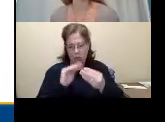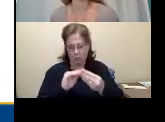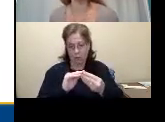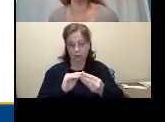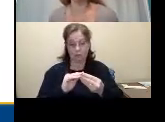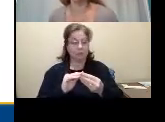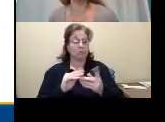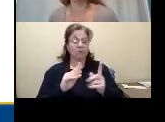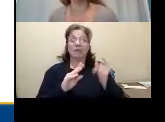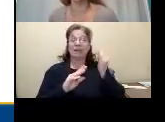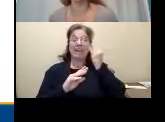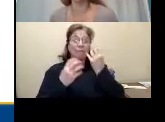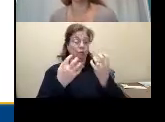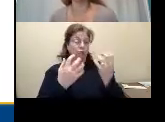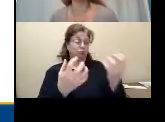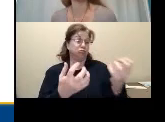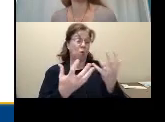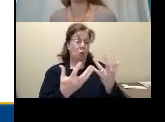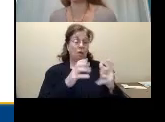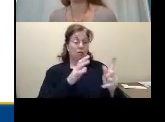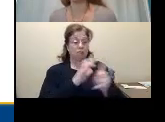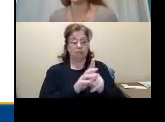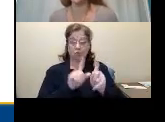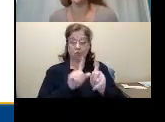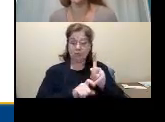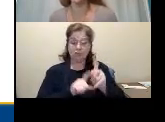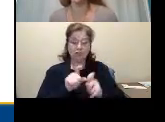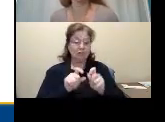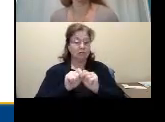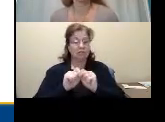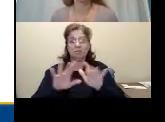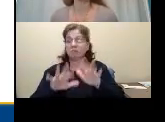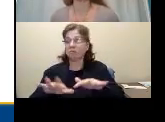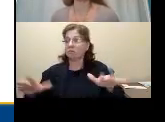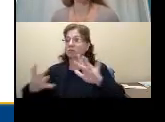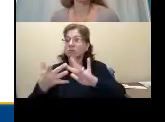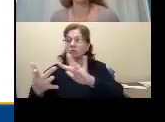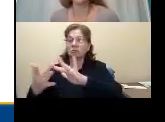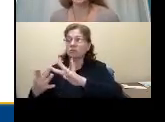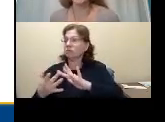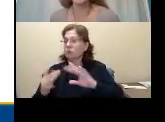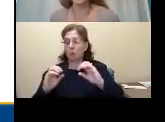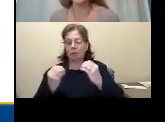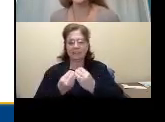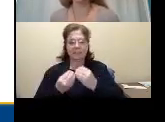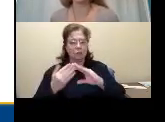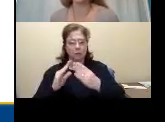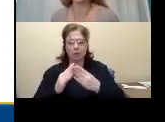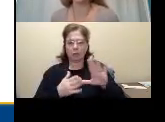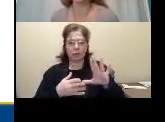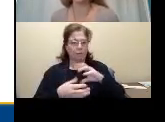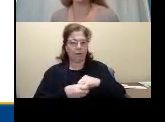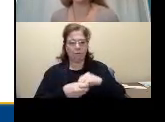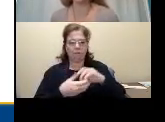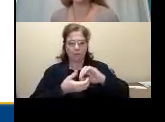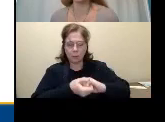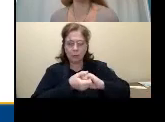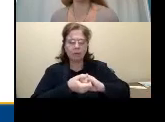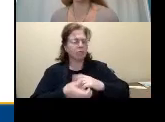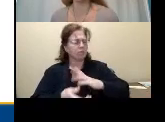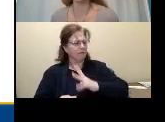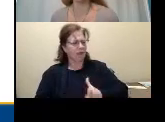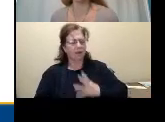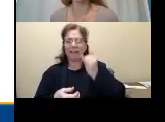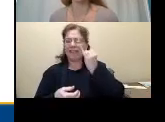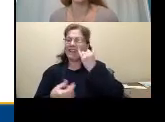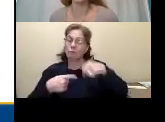to send any information out to the organizations or communities that they work with, please feel free to do so. If you have any questions in the